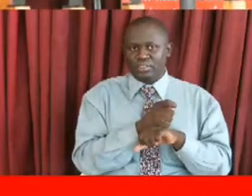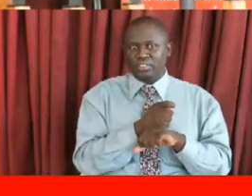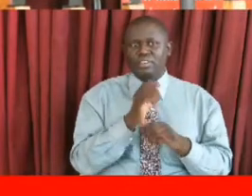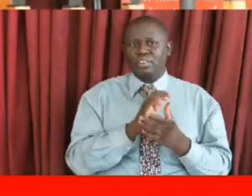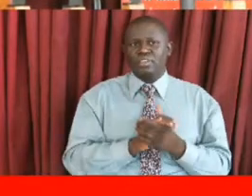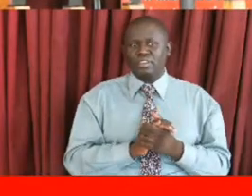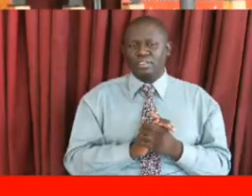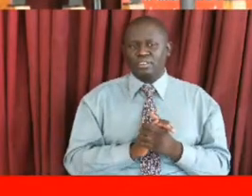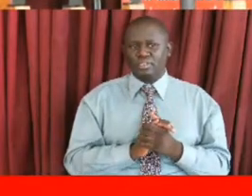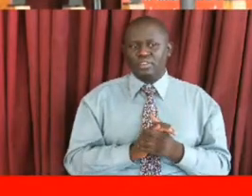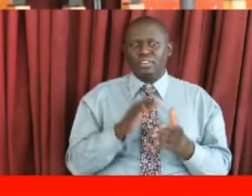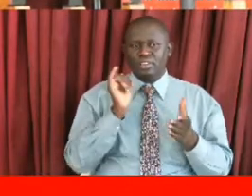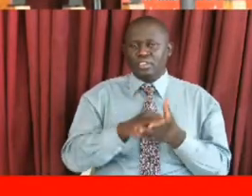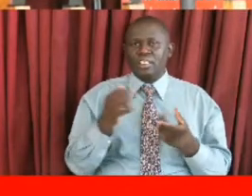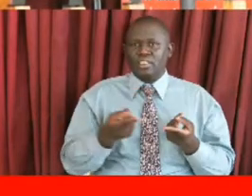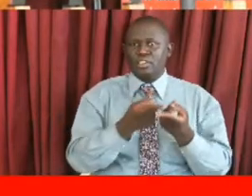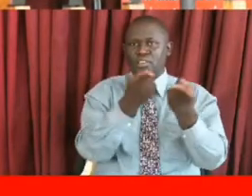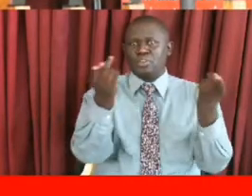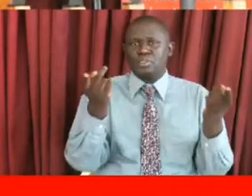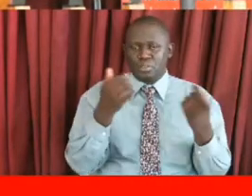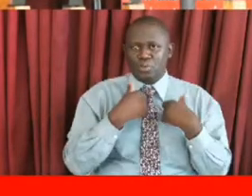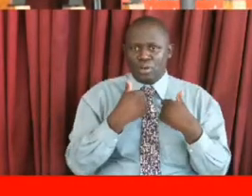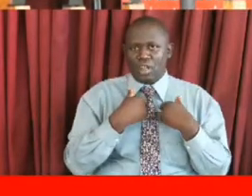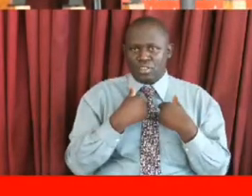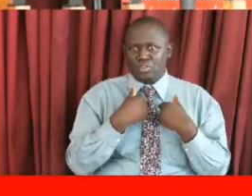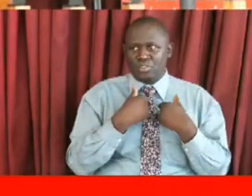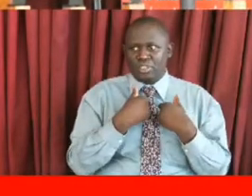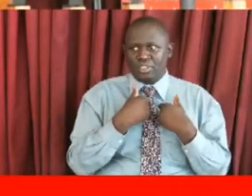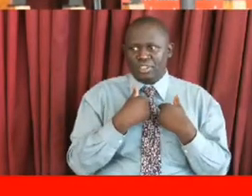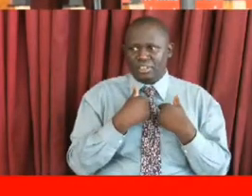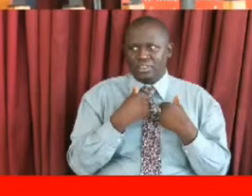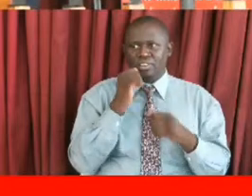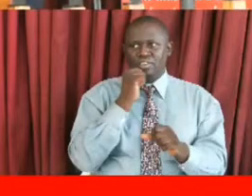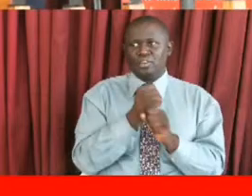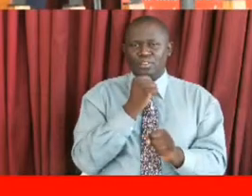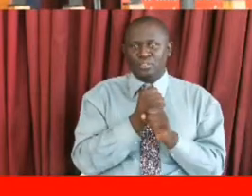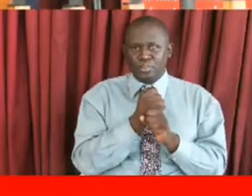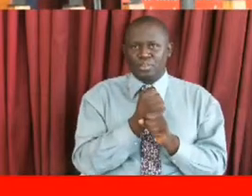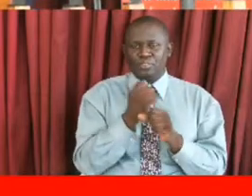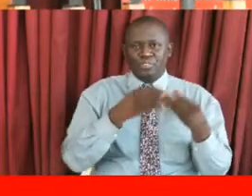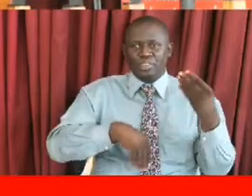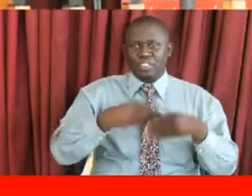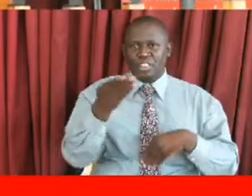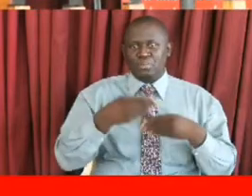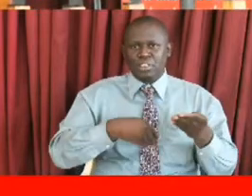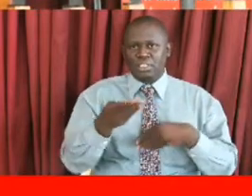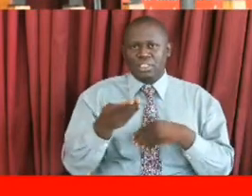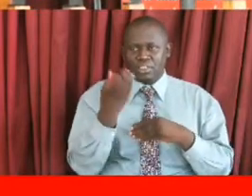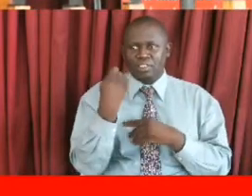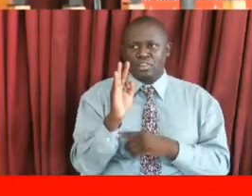tender that you have to transact the business of the